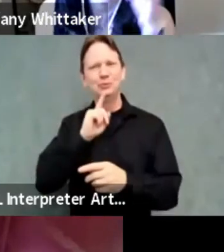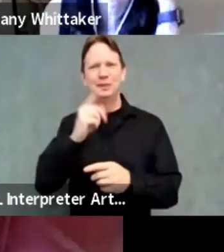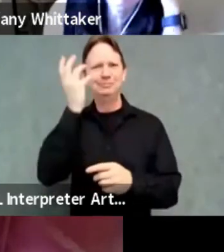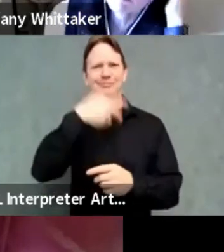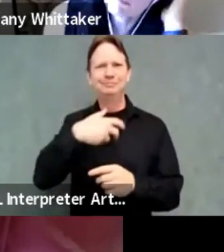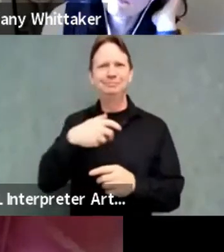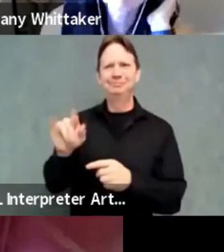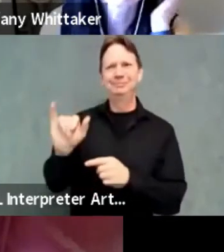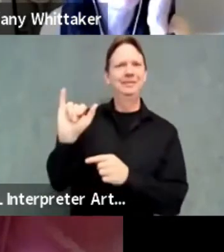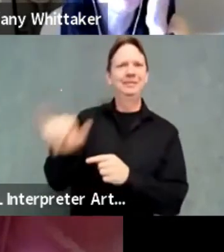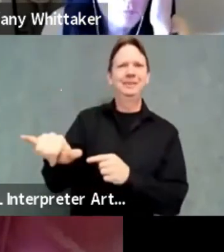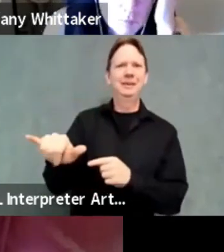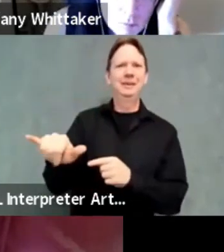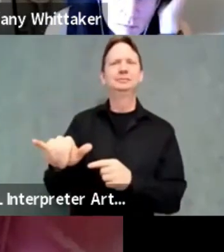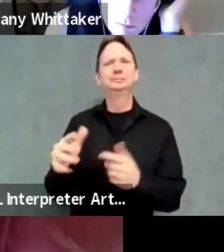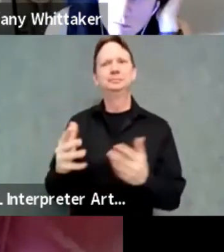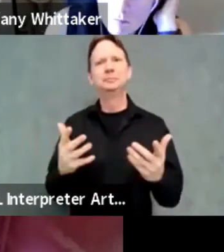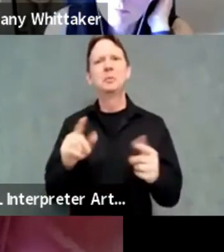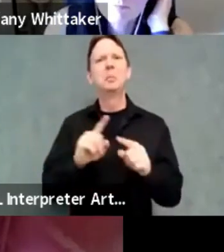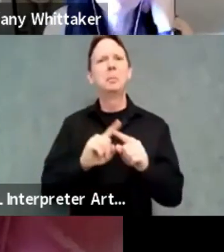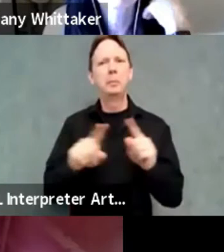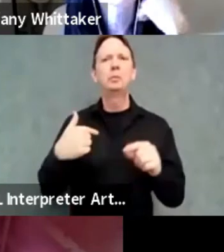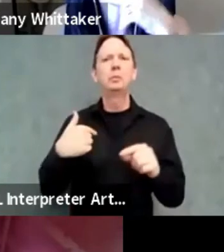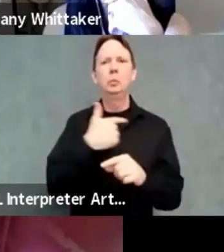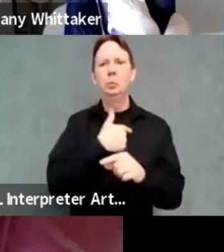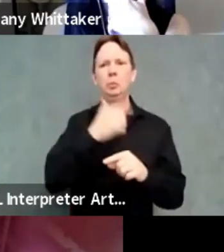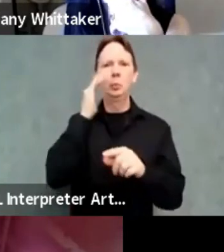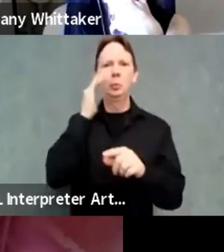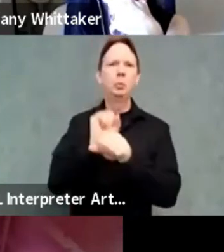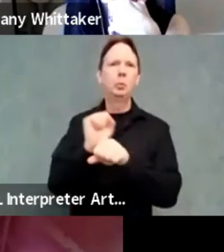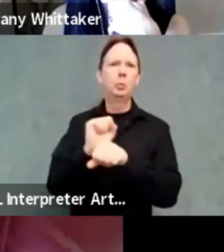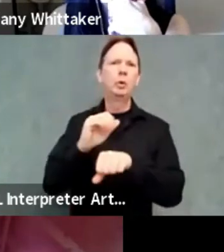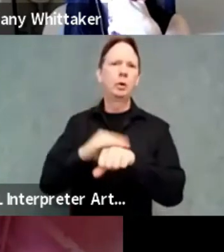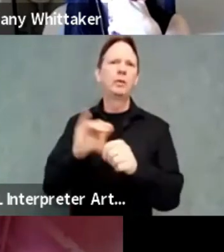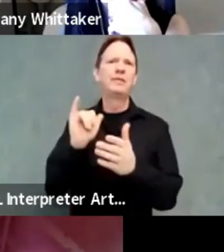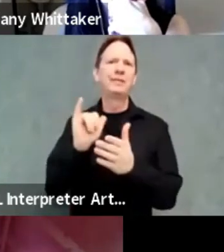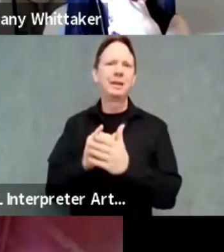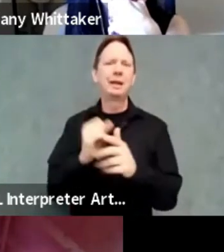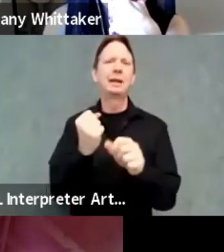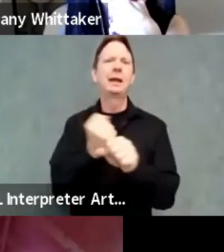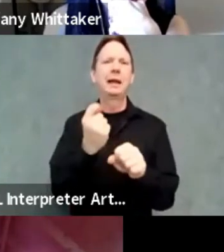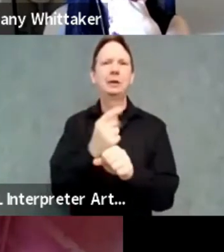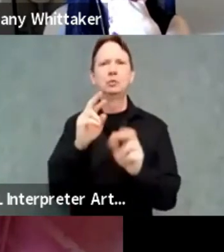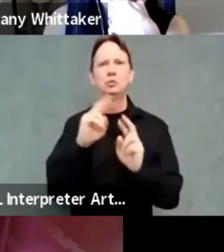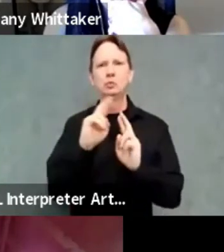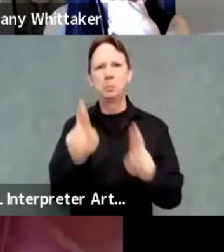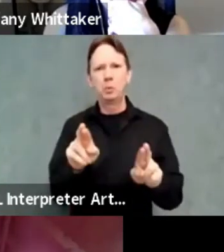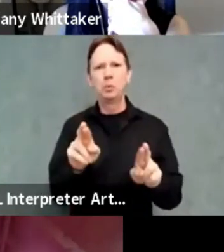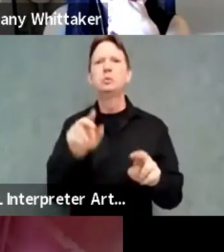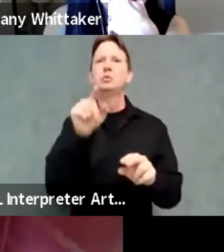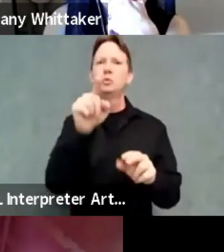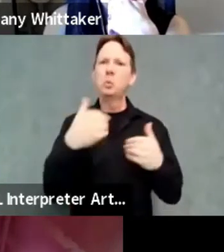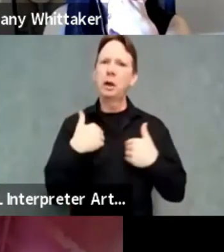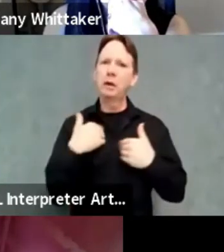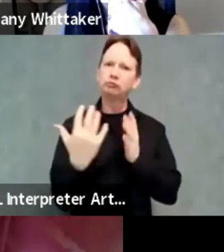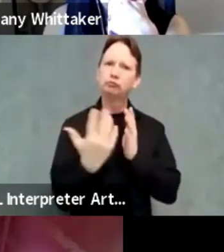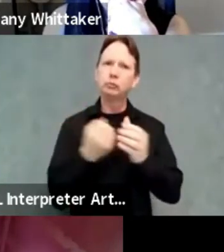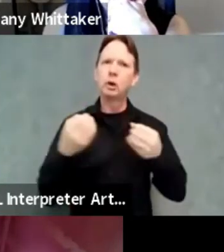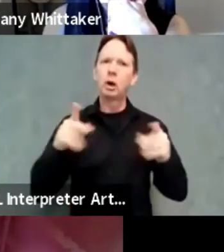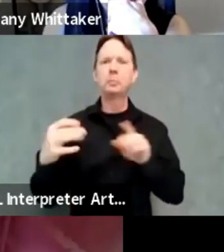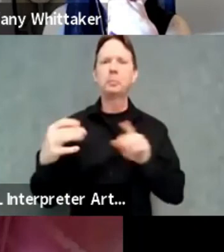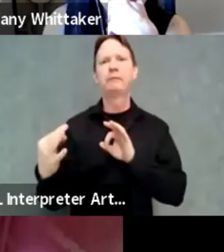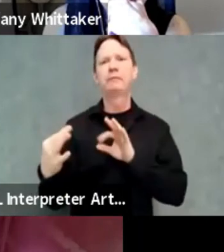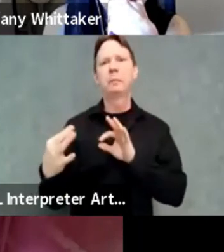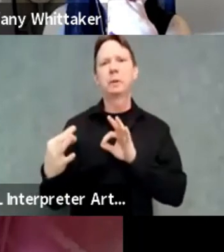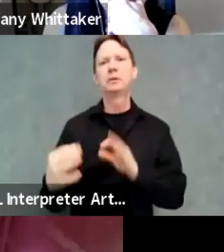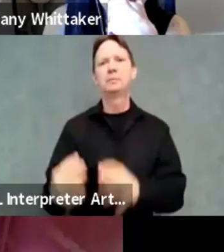report this year, the annual report this year, to just allow you to give a bit of feedback about what some of those challenges were. And I think